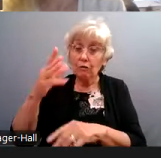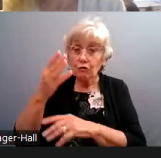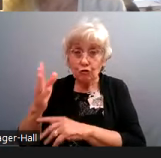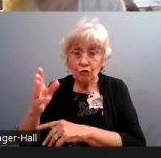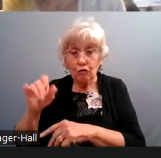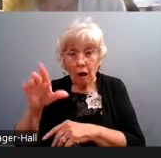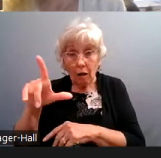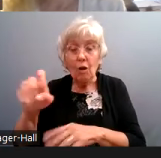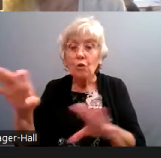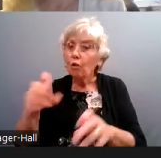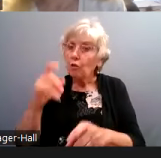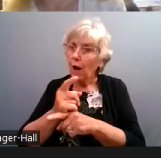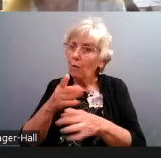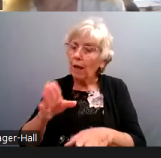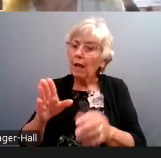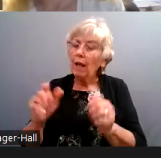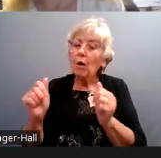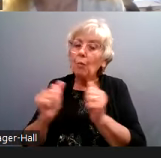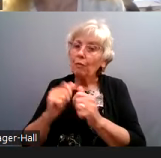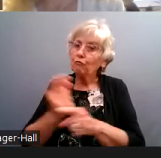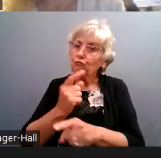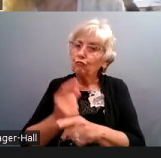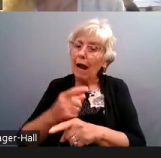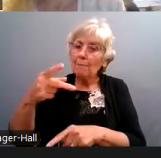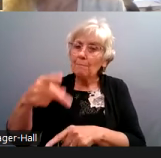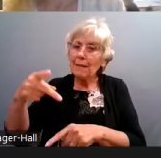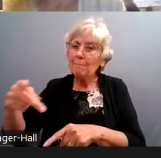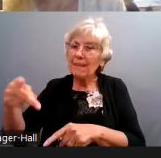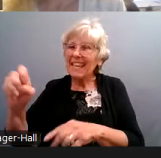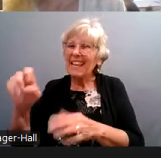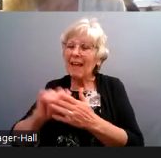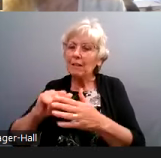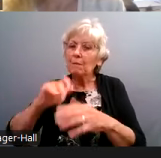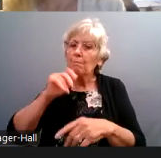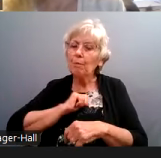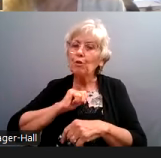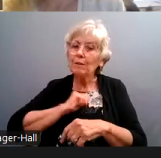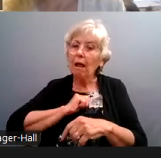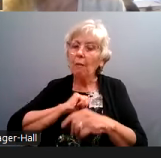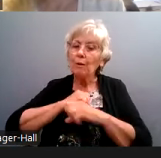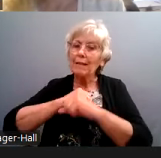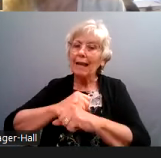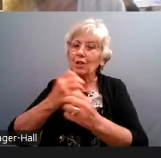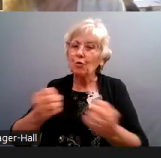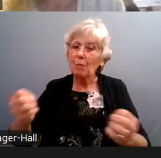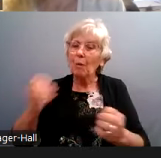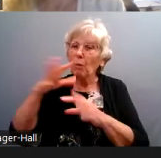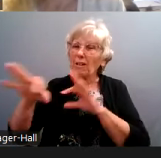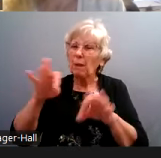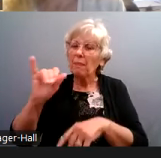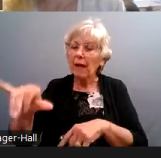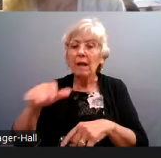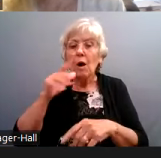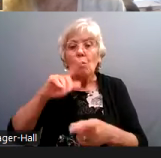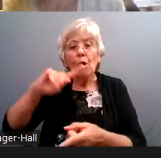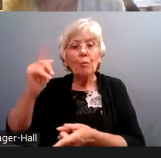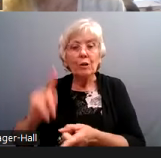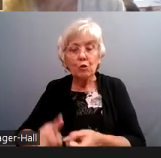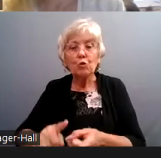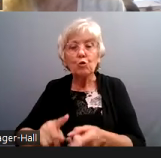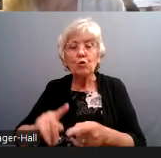with the right PPE, the personal protection equipment that we'll go over next. That's going to reduce risk of tracking